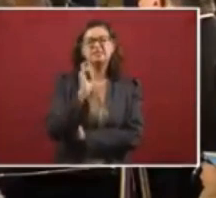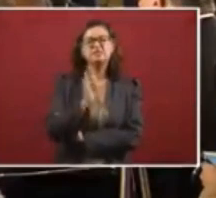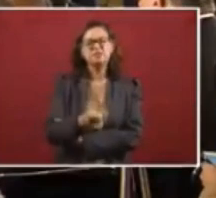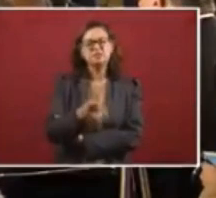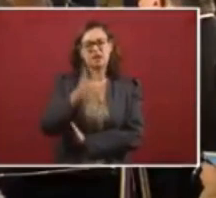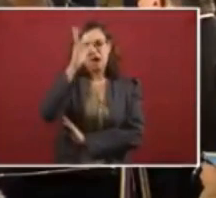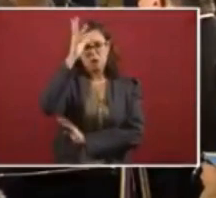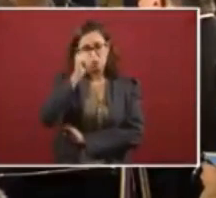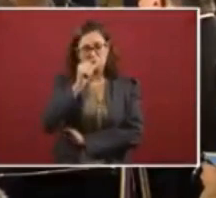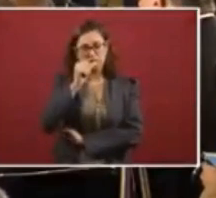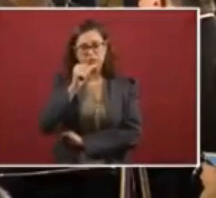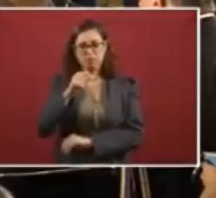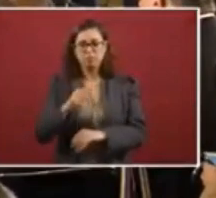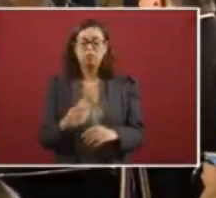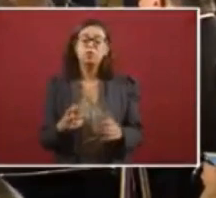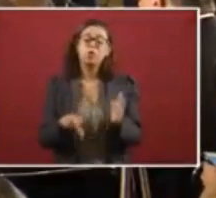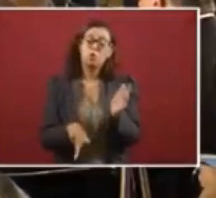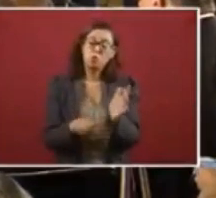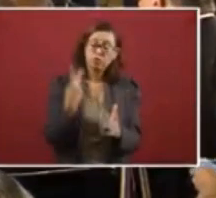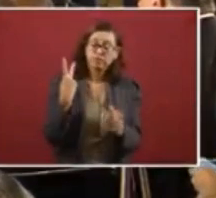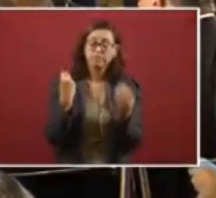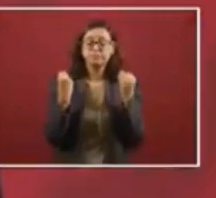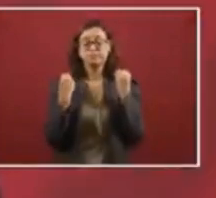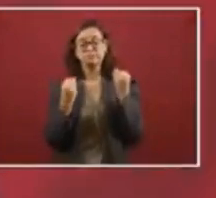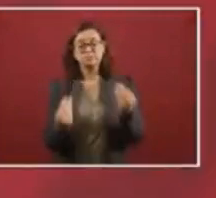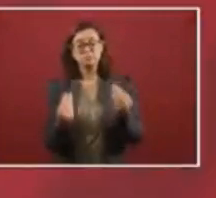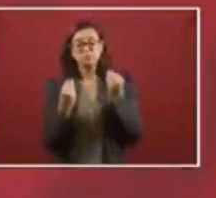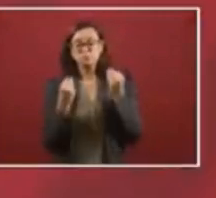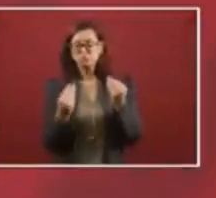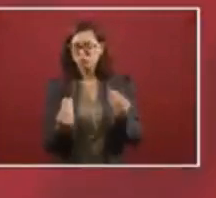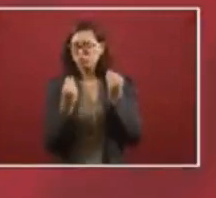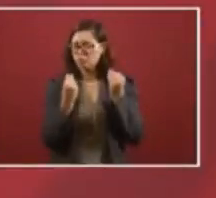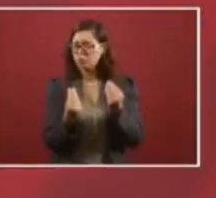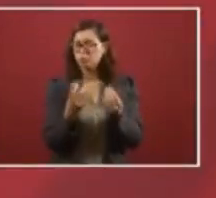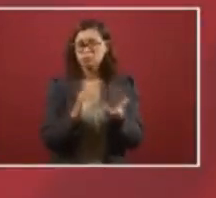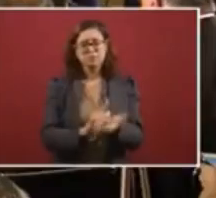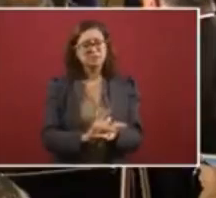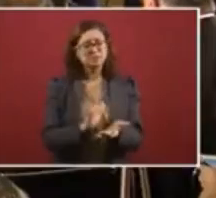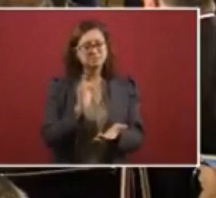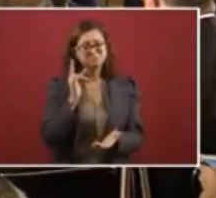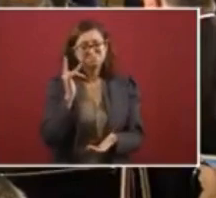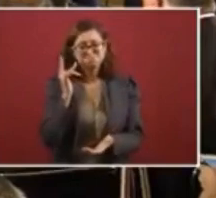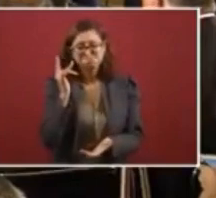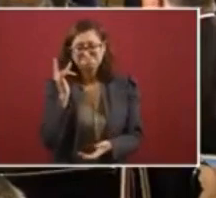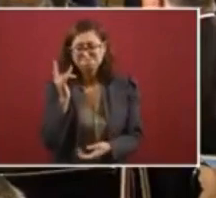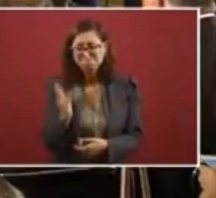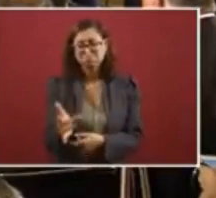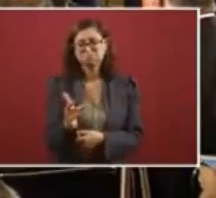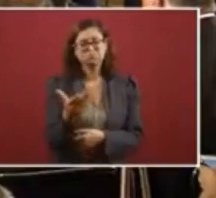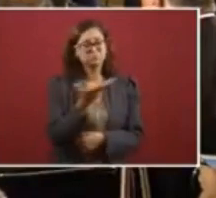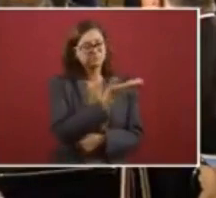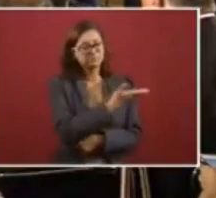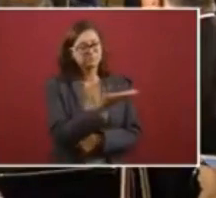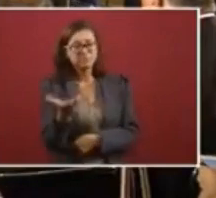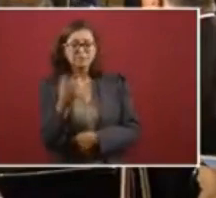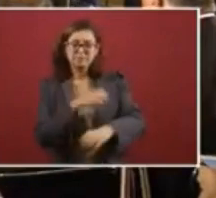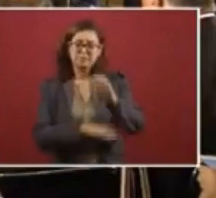and he will speak. And then again, my profound gratitude to the